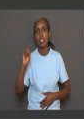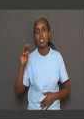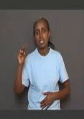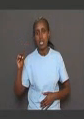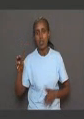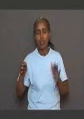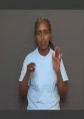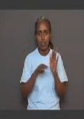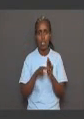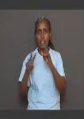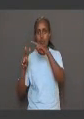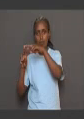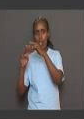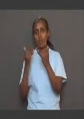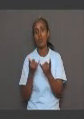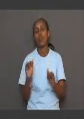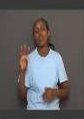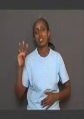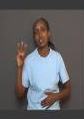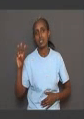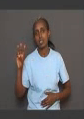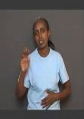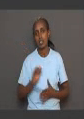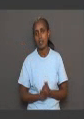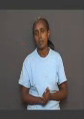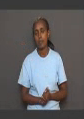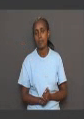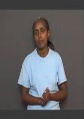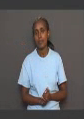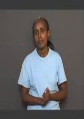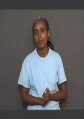the sine of -pi over 6.